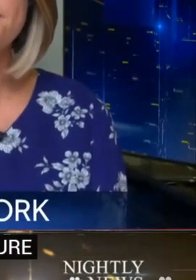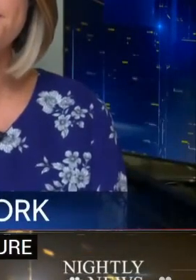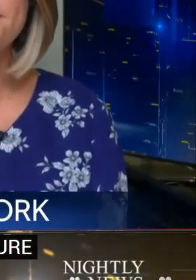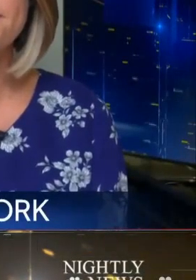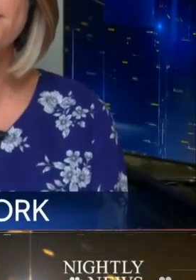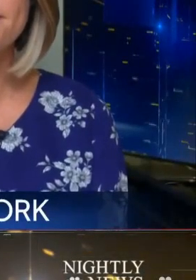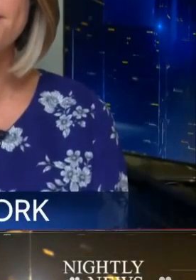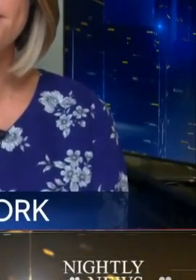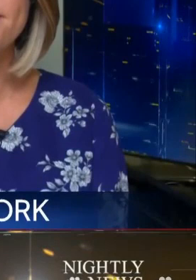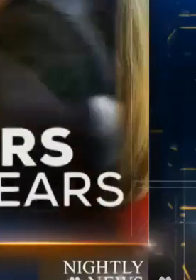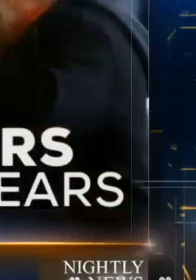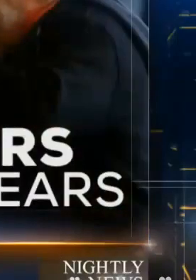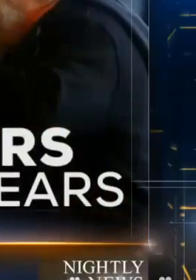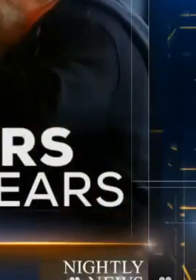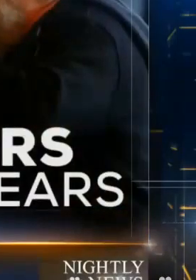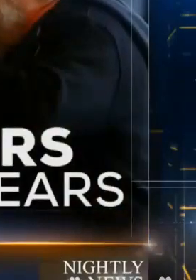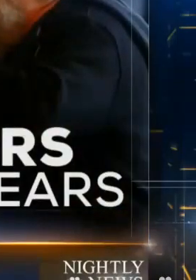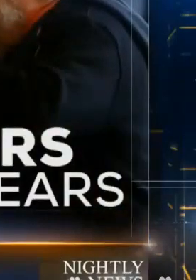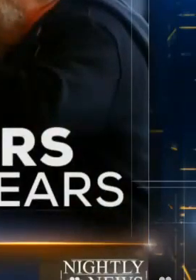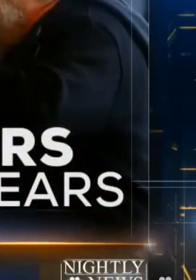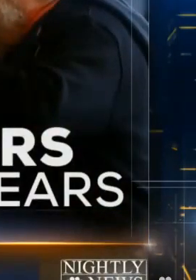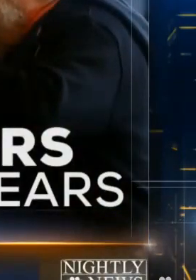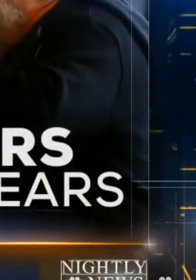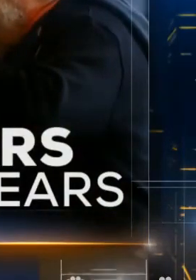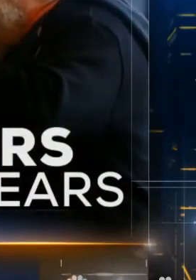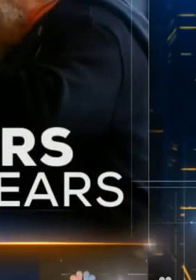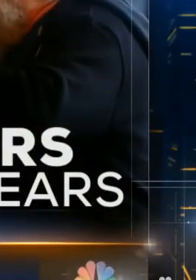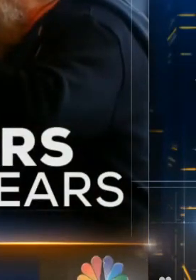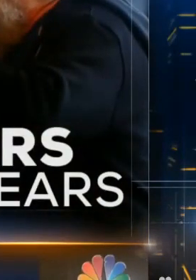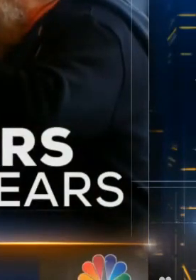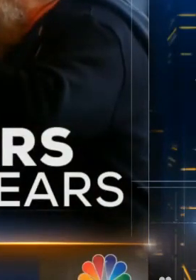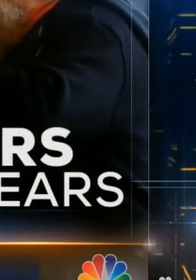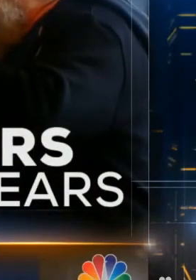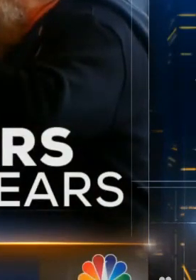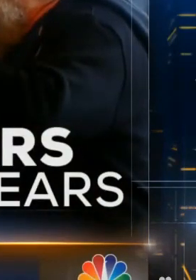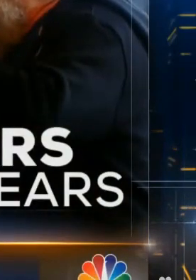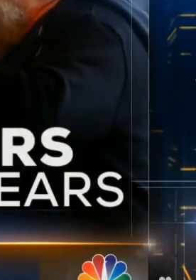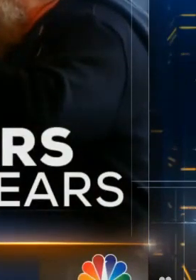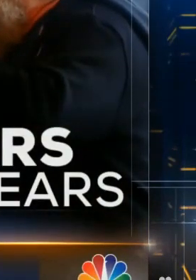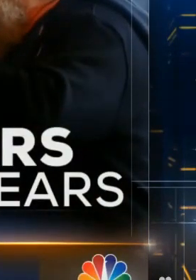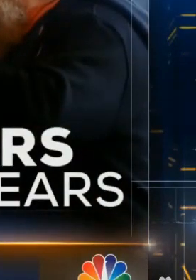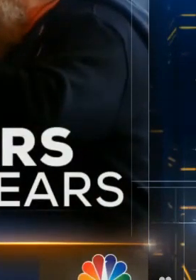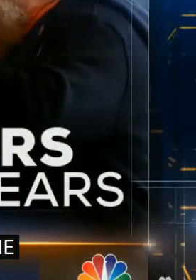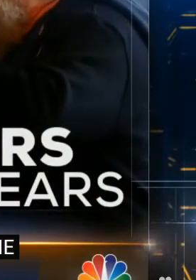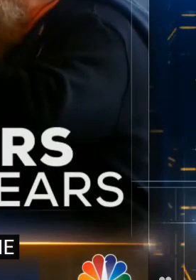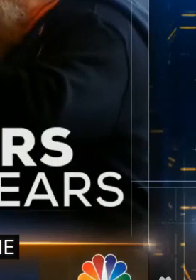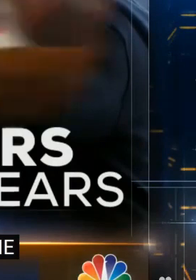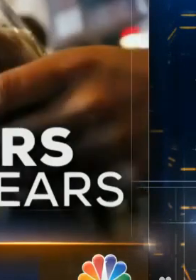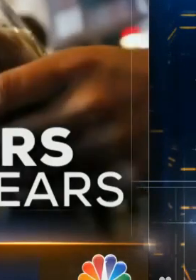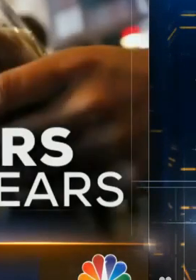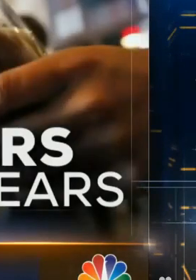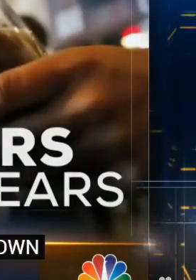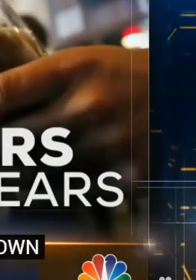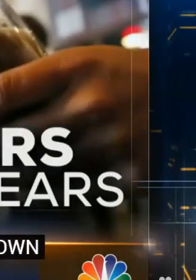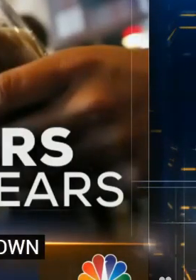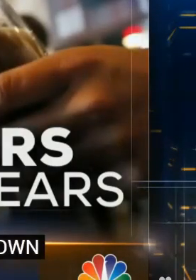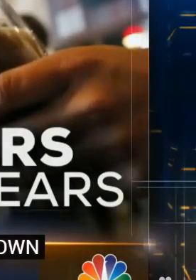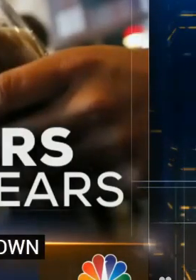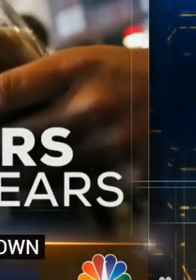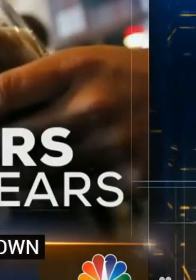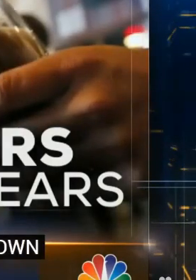It's a hot one. Dylan, thank you. And as we celebrate America's birthday, across the pond, they are enjoying their own Independence Day of sorts.